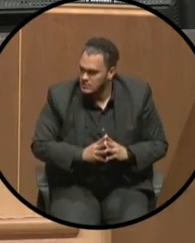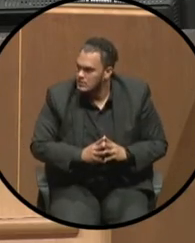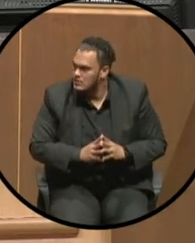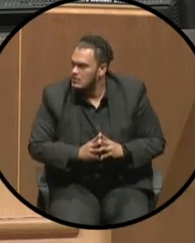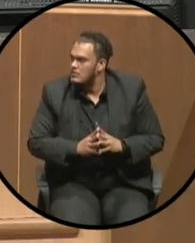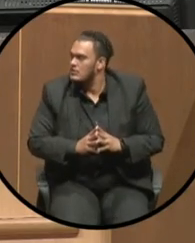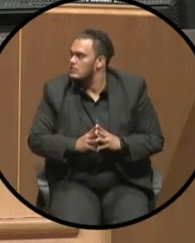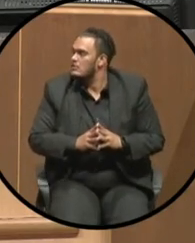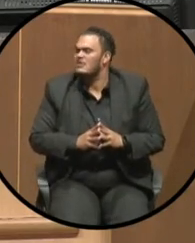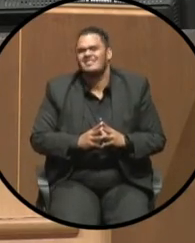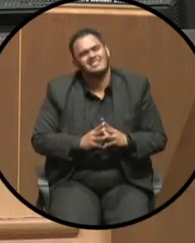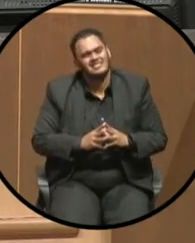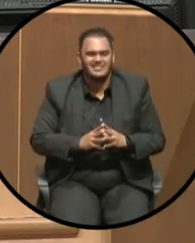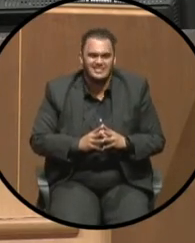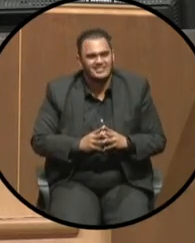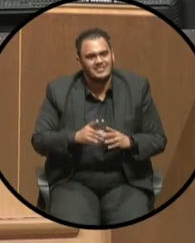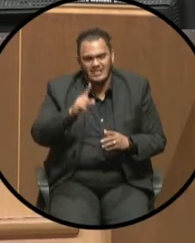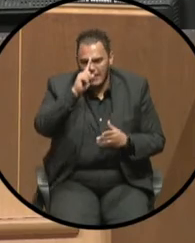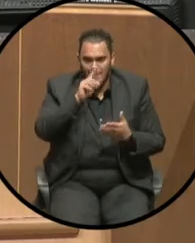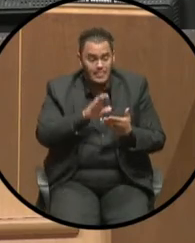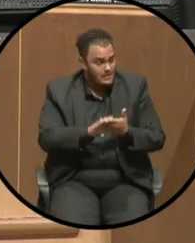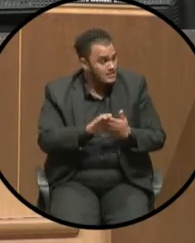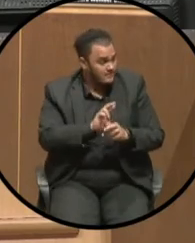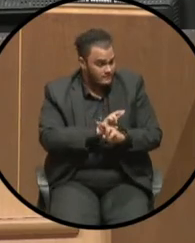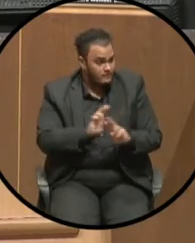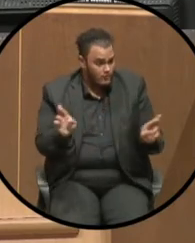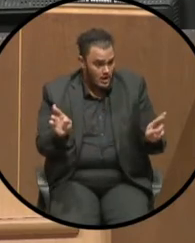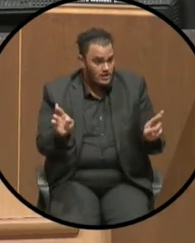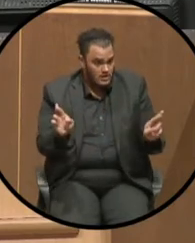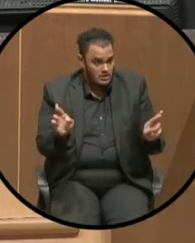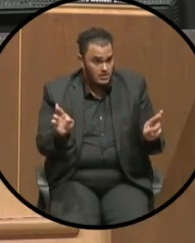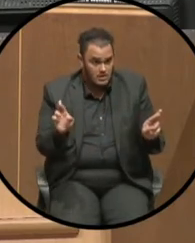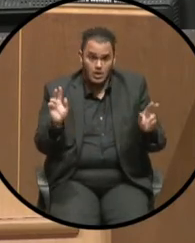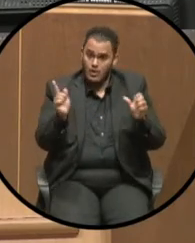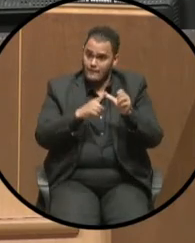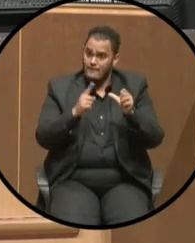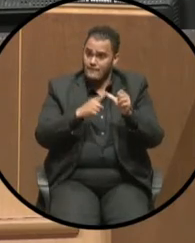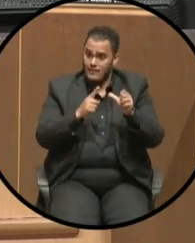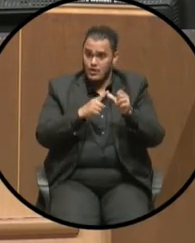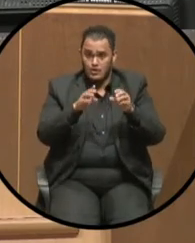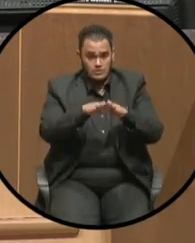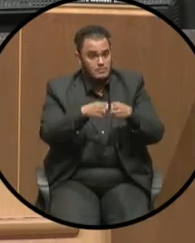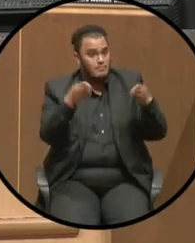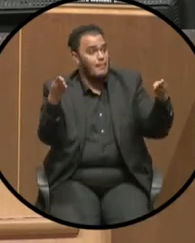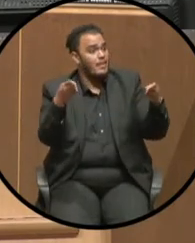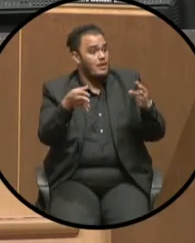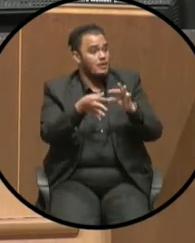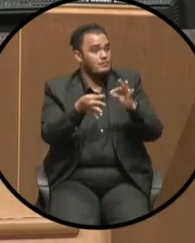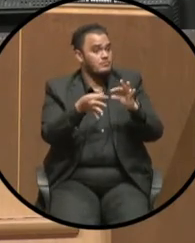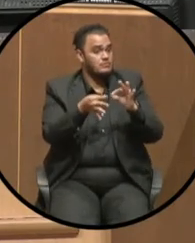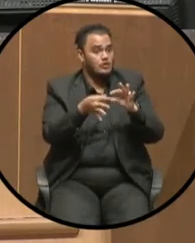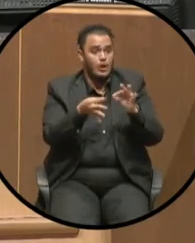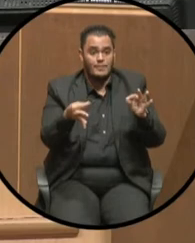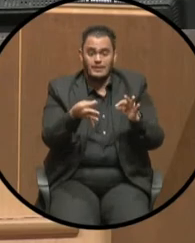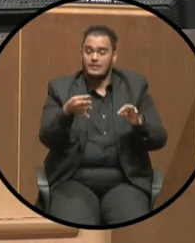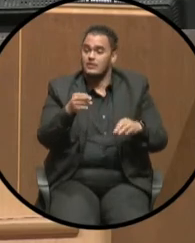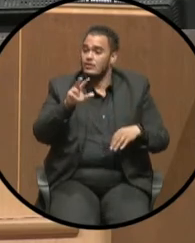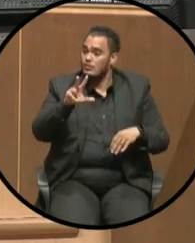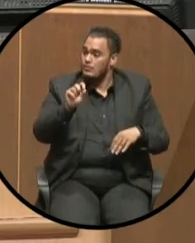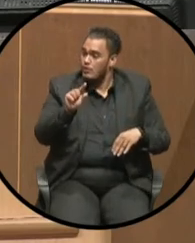we are, I believe, Dr. Jenkins, we are ready to move on to our first public hearing, 3.01. I'm sorry, Member